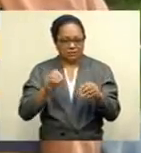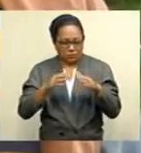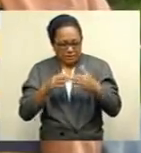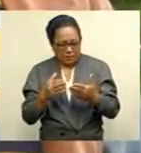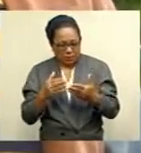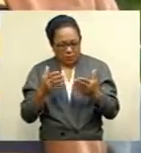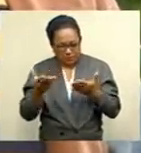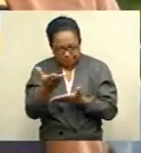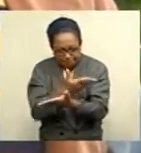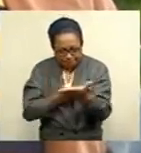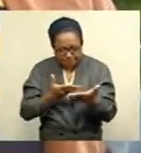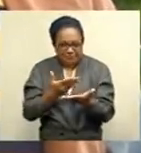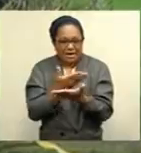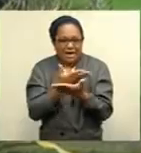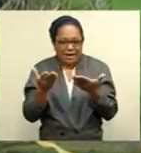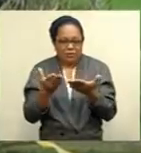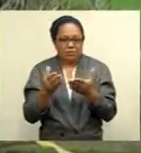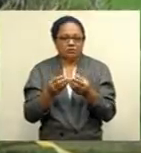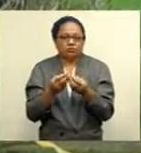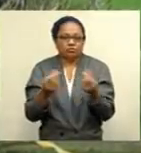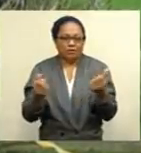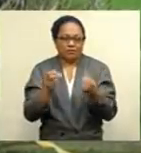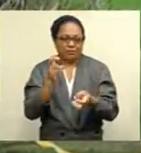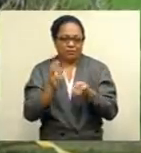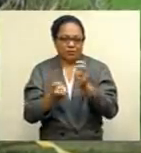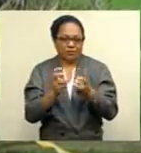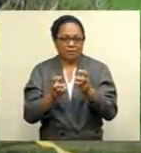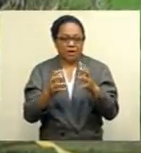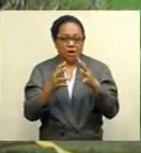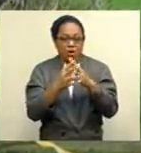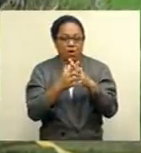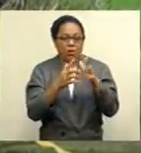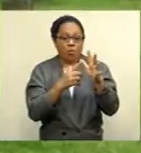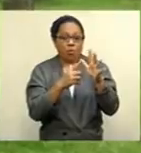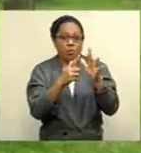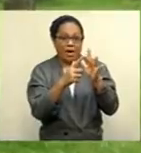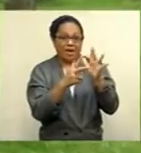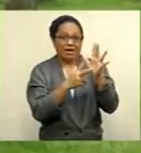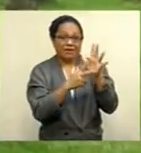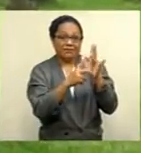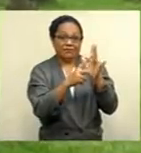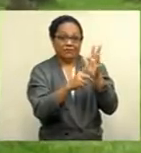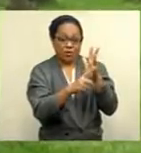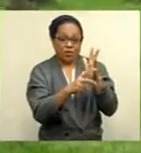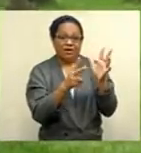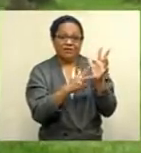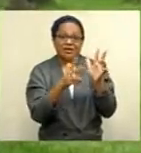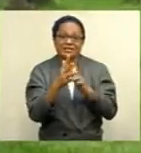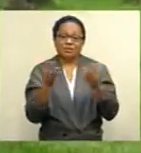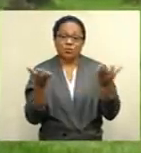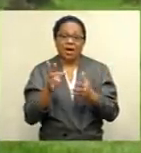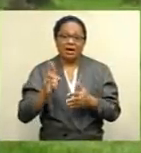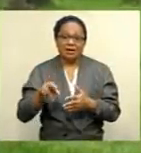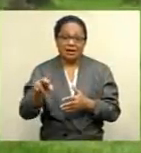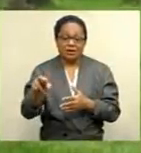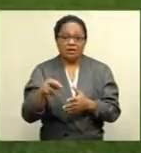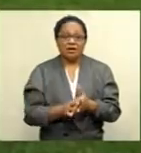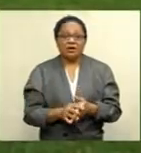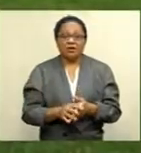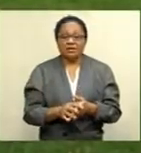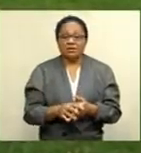ways to help address the issue. Yvo village in Rewa has over 100 houses with over 400